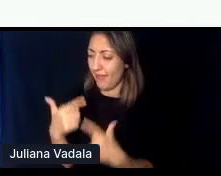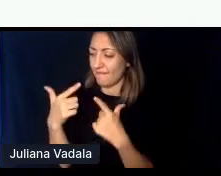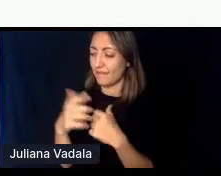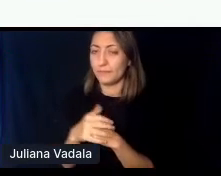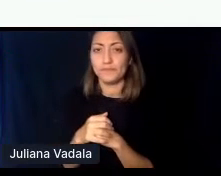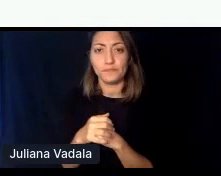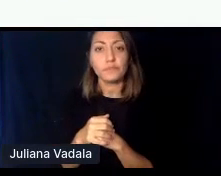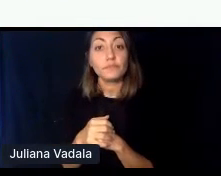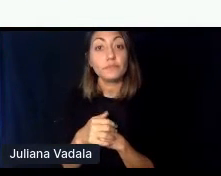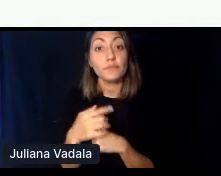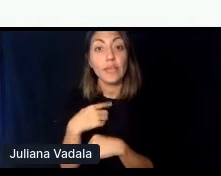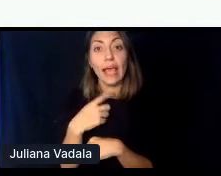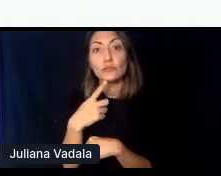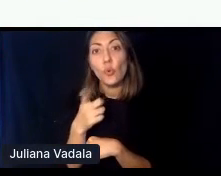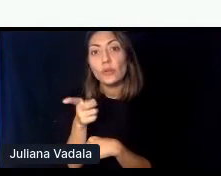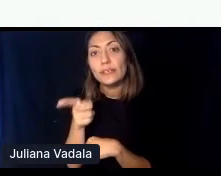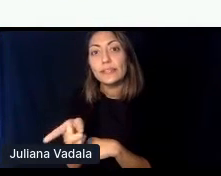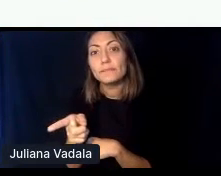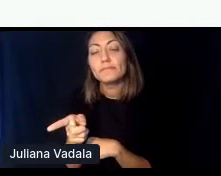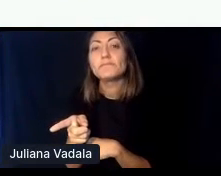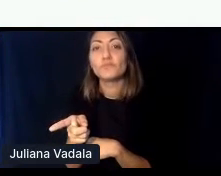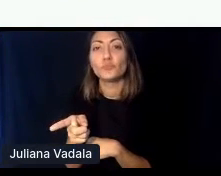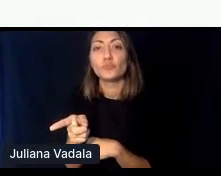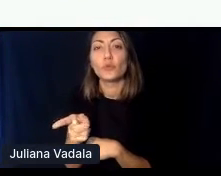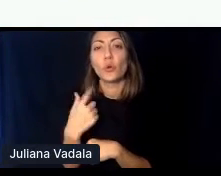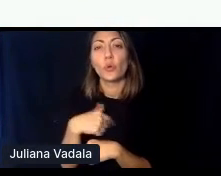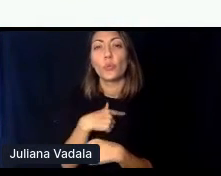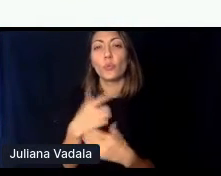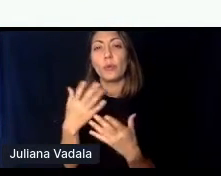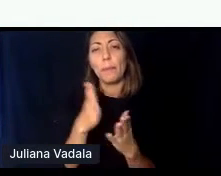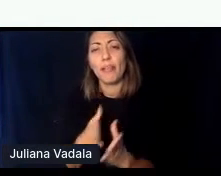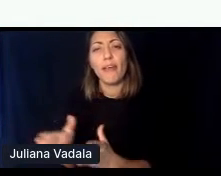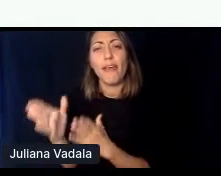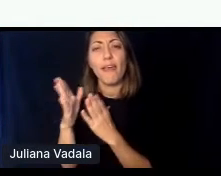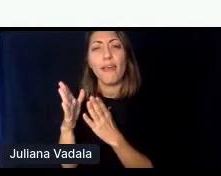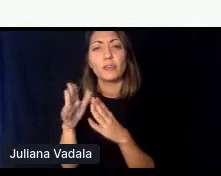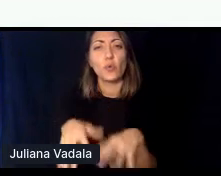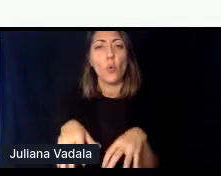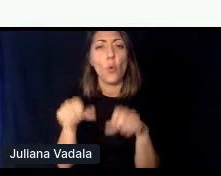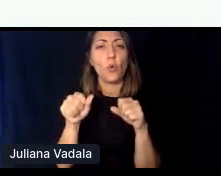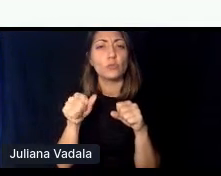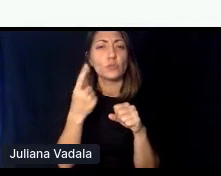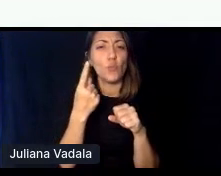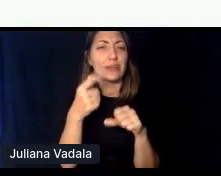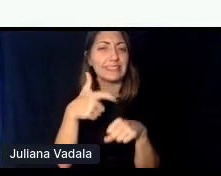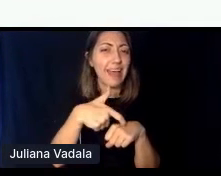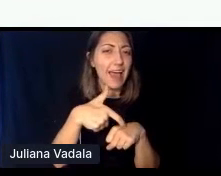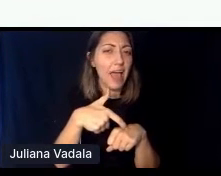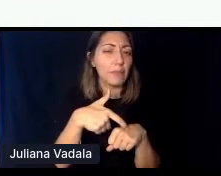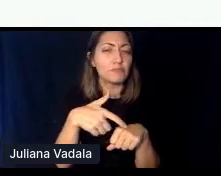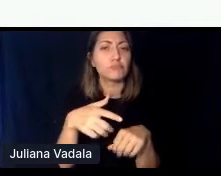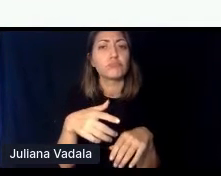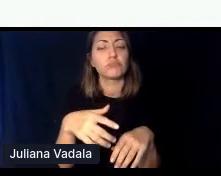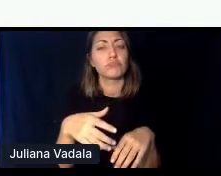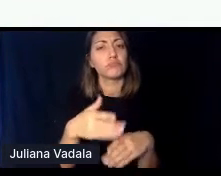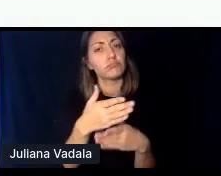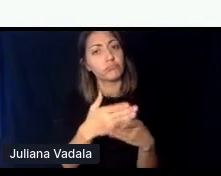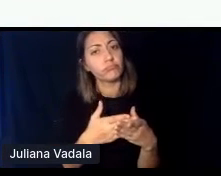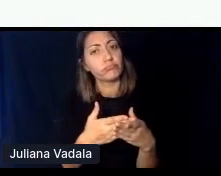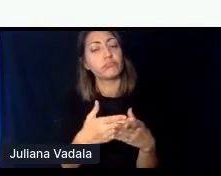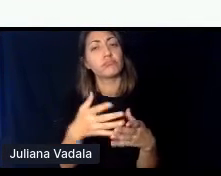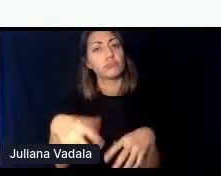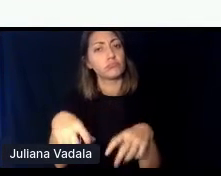with some self-care, as I knew that there's so much that's being asked of you all, and that you are carrying a large burden.